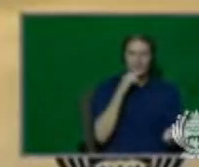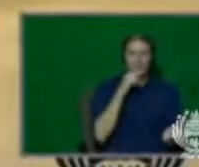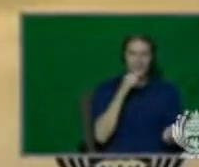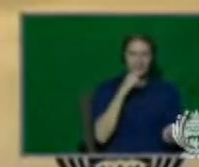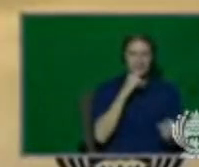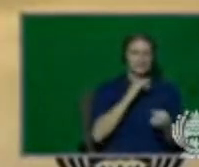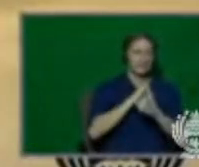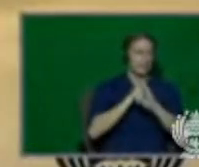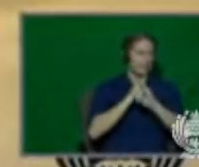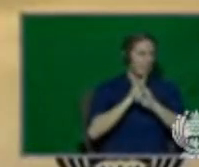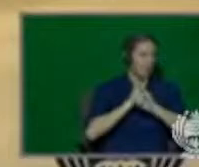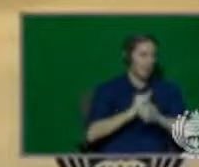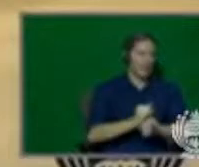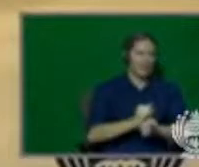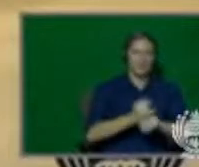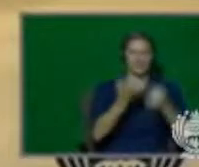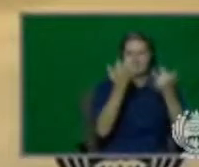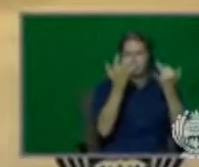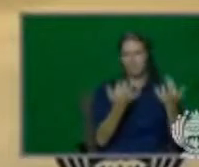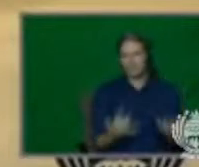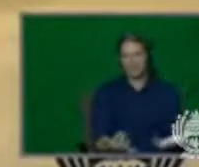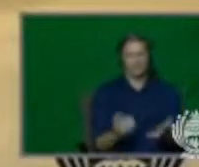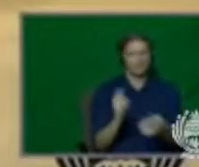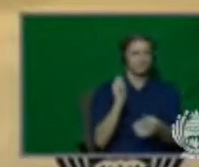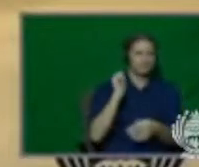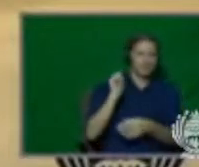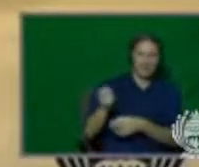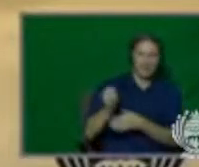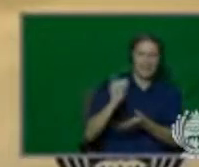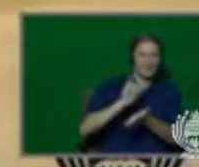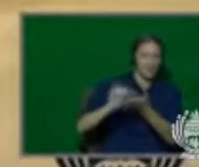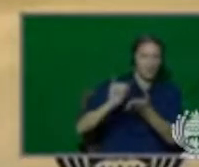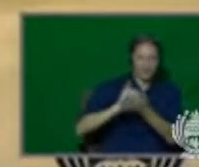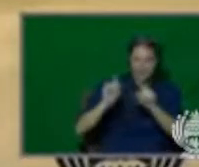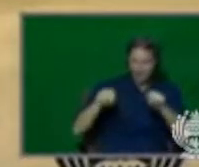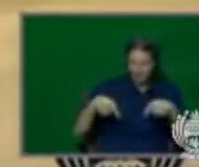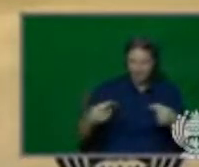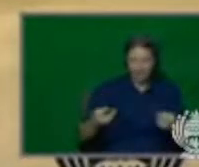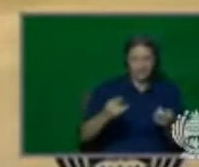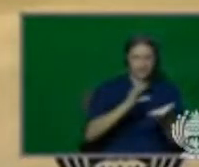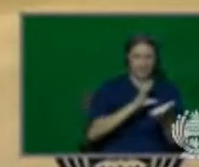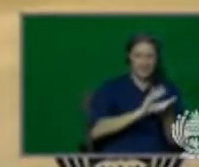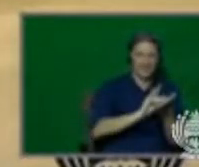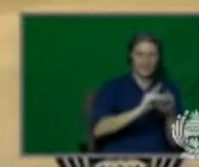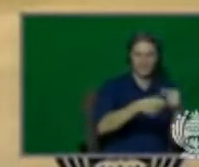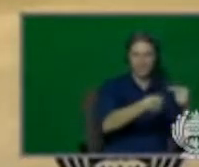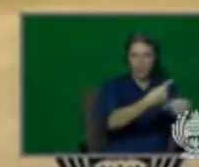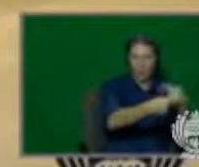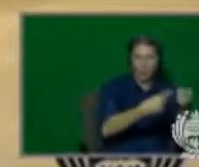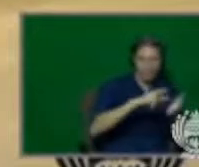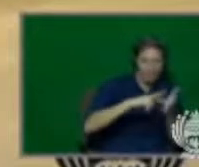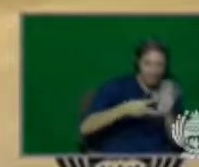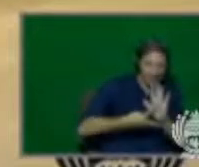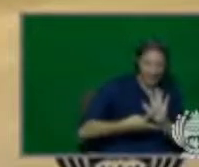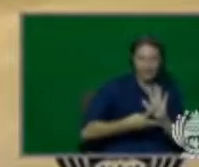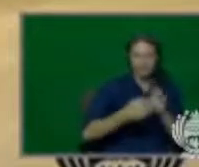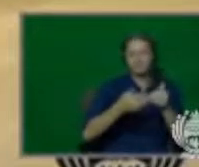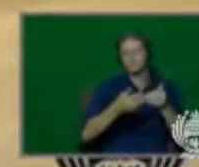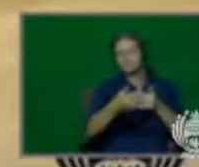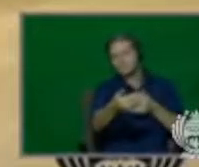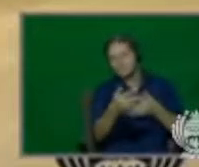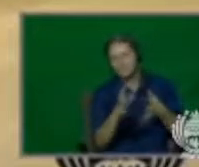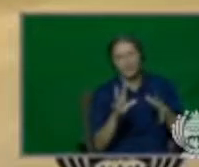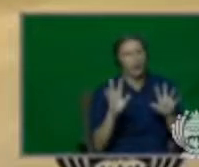budget shortfalls, unpaid invoices, and a crisis in cash flow and the planning and the predictability of